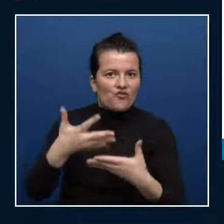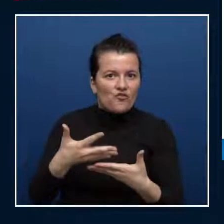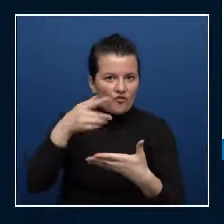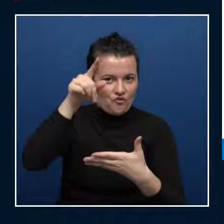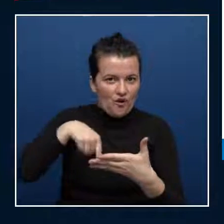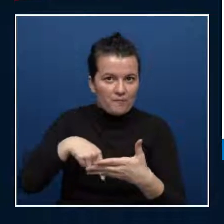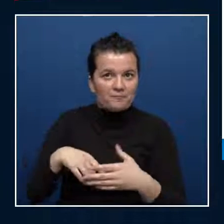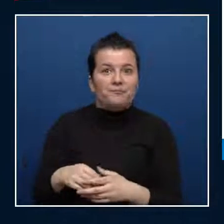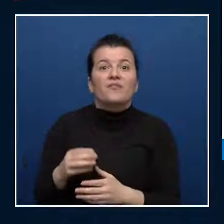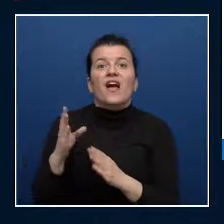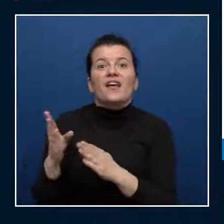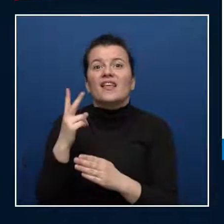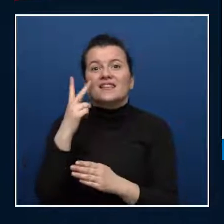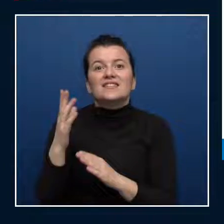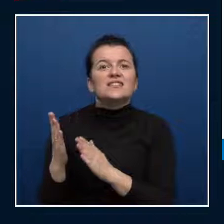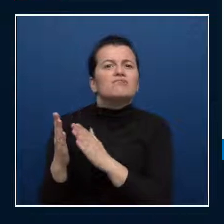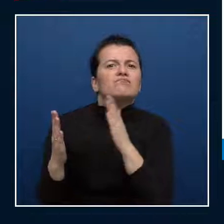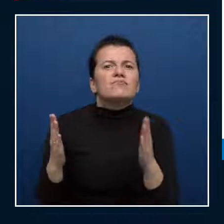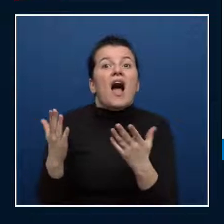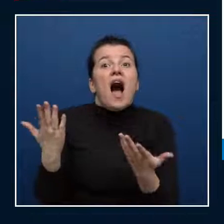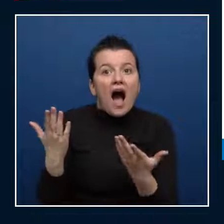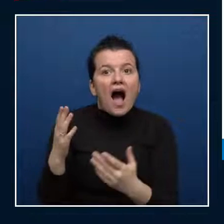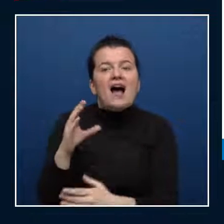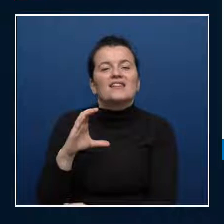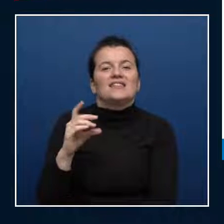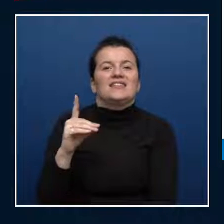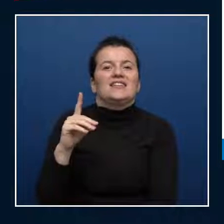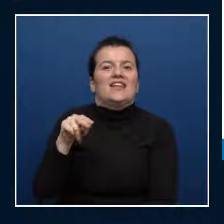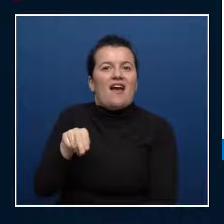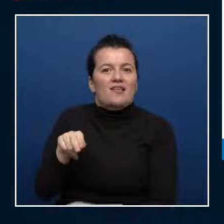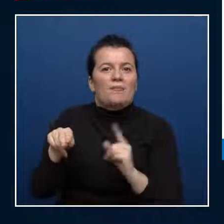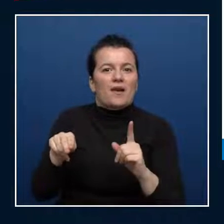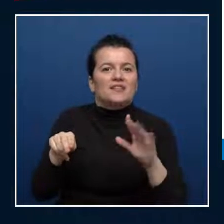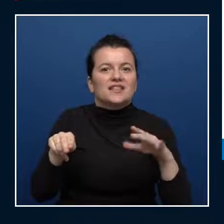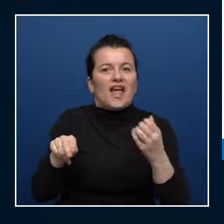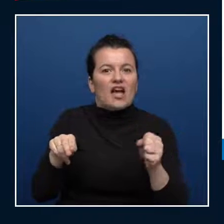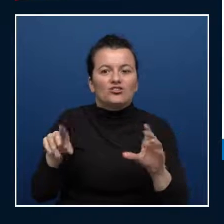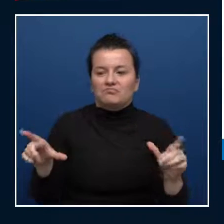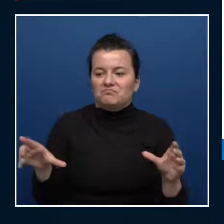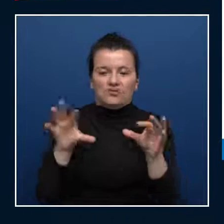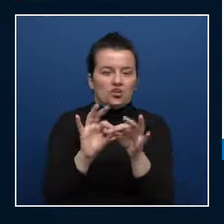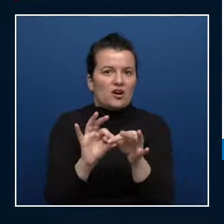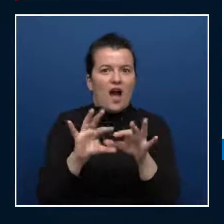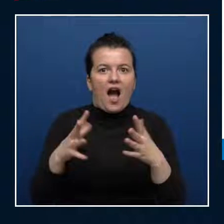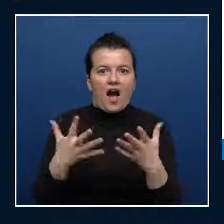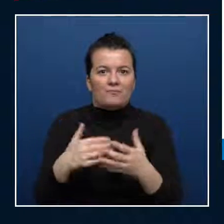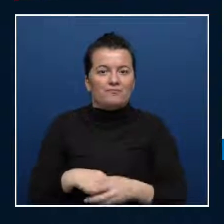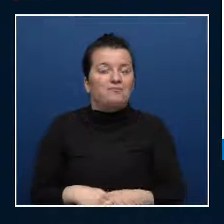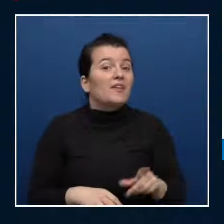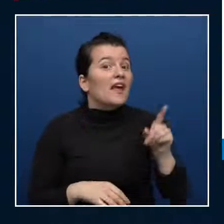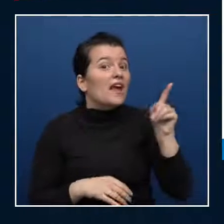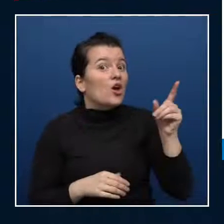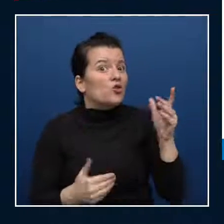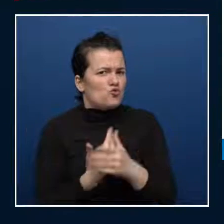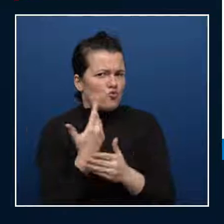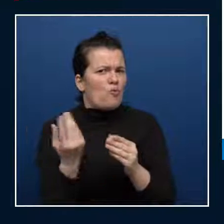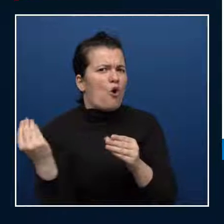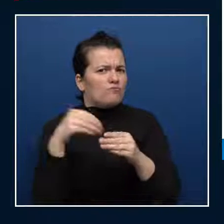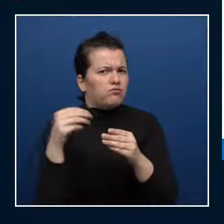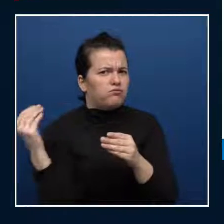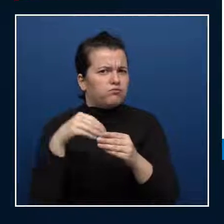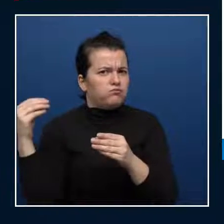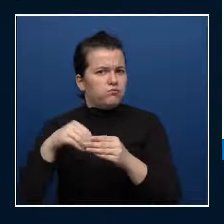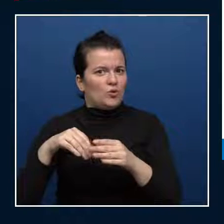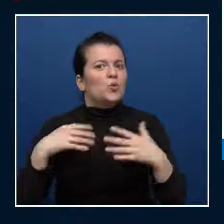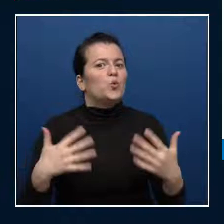CDN and Redis Cache together. Now, if we get slightly more complex here, we can start to combine a lot of the features that I